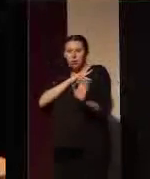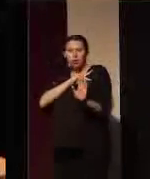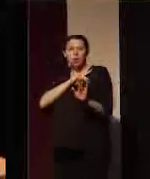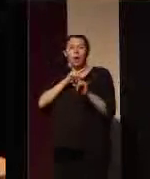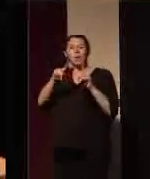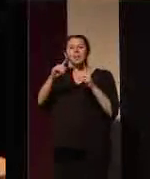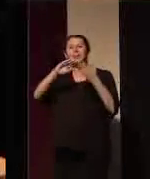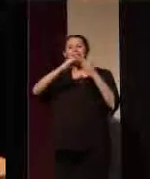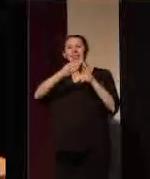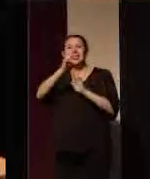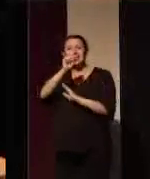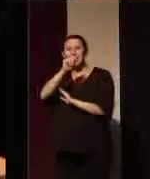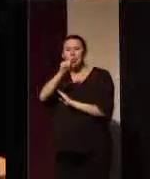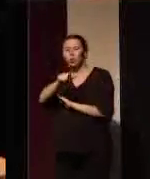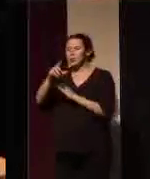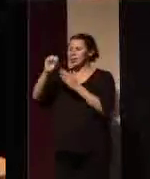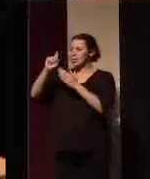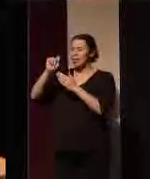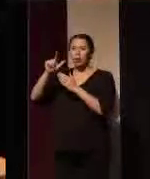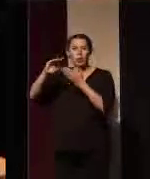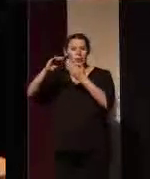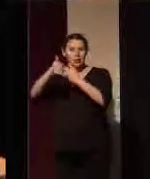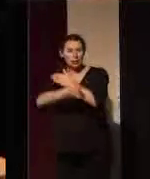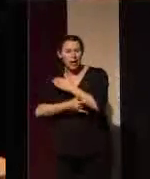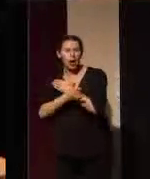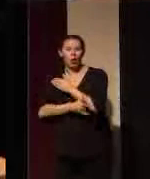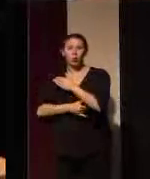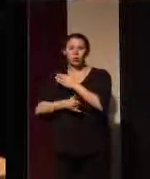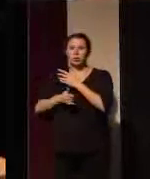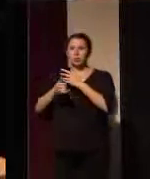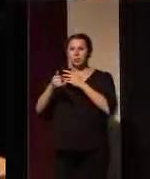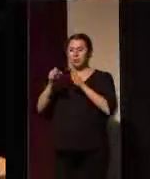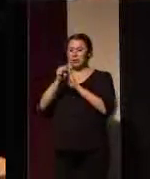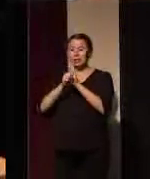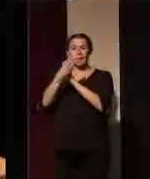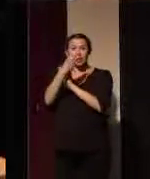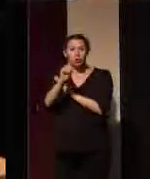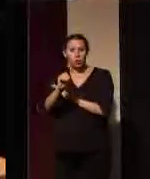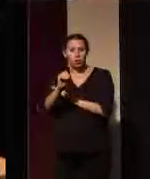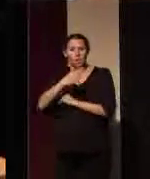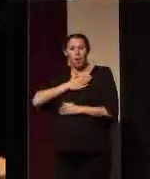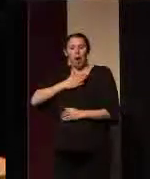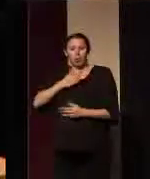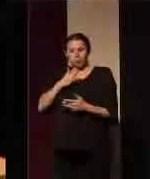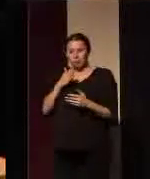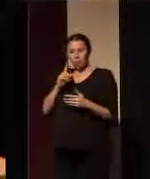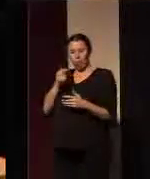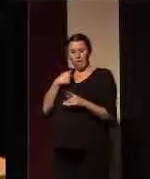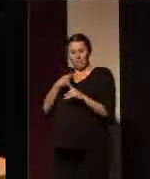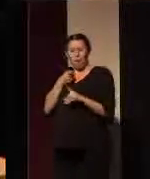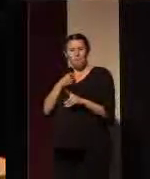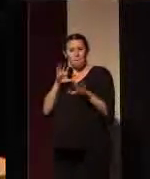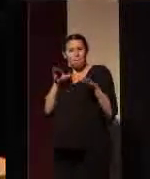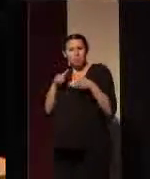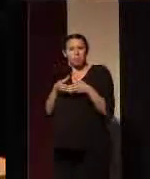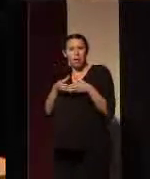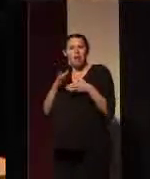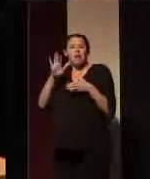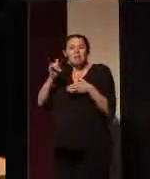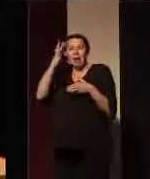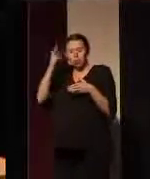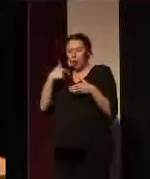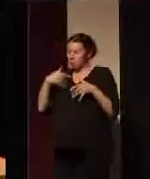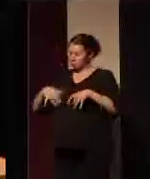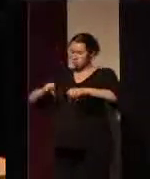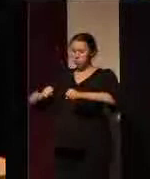Louis County region, for the state of Missouri, for where I'm from. And that's the way I'm taking to this case. And that's why I'm pleased